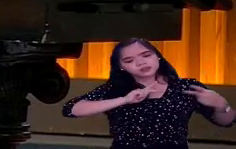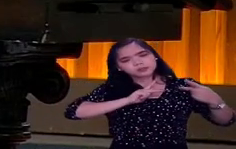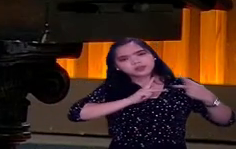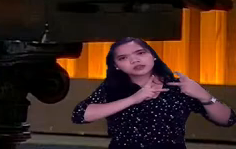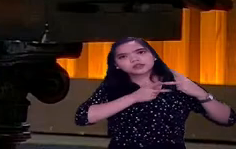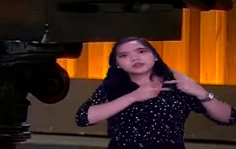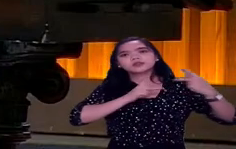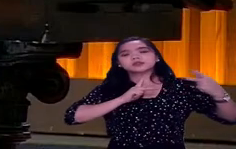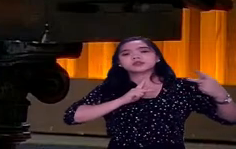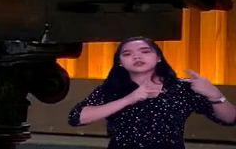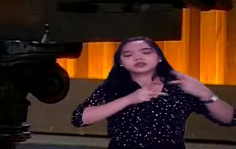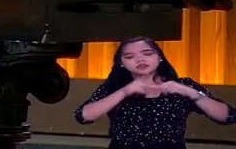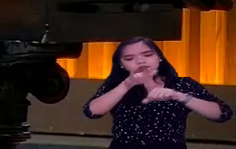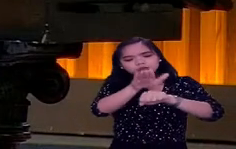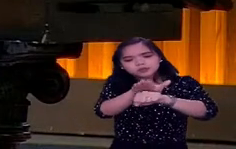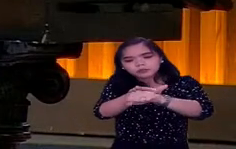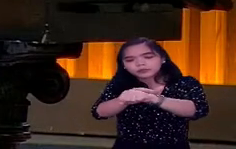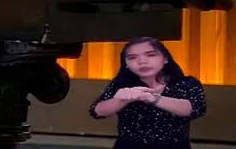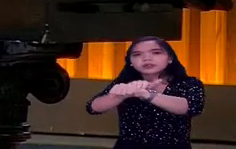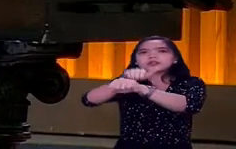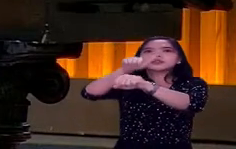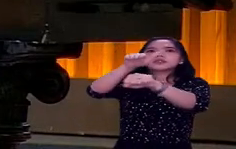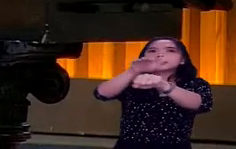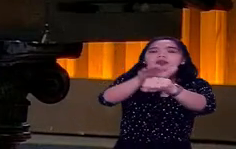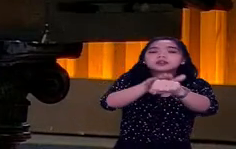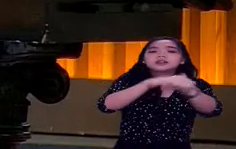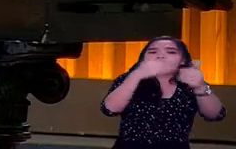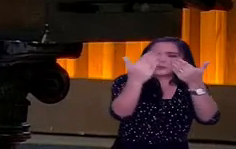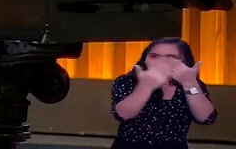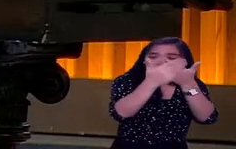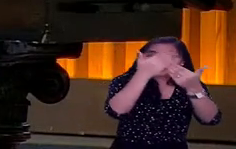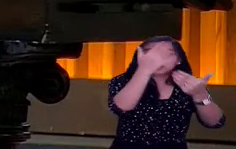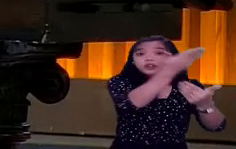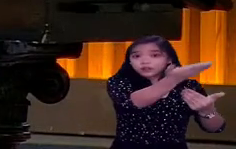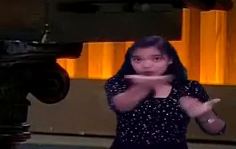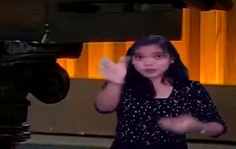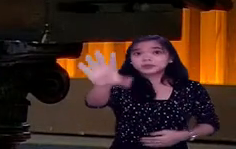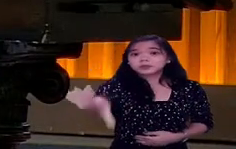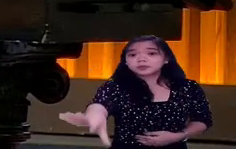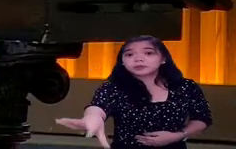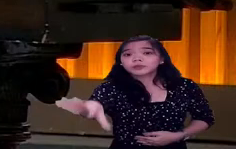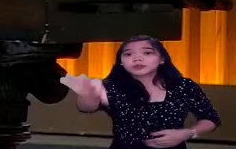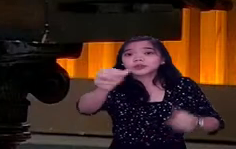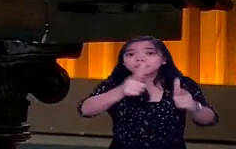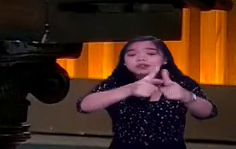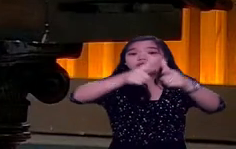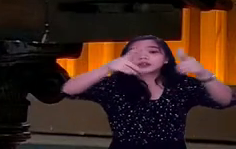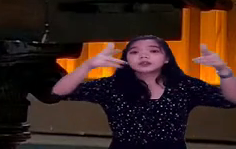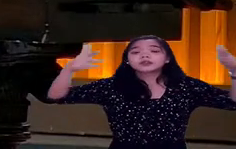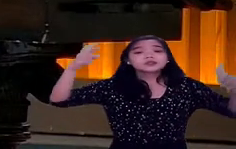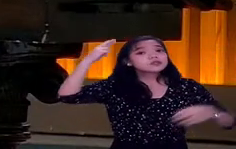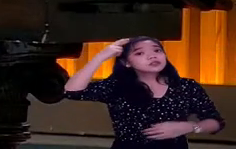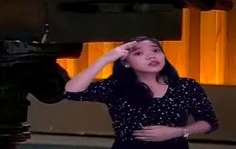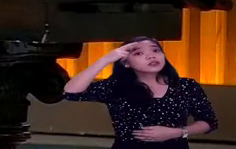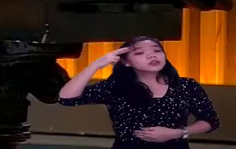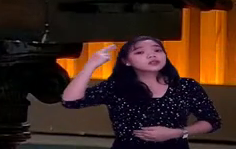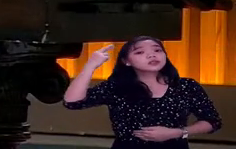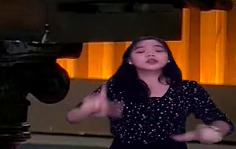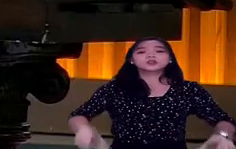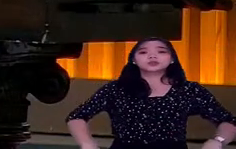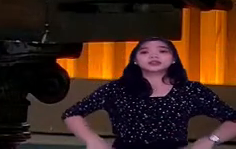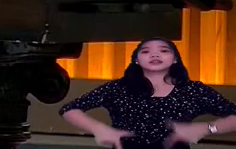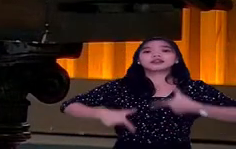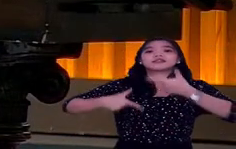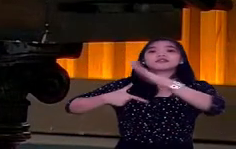And as your pain is slowly easing, you can find a greater